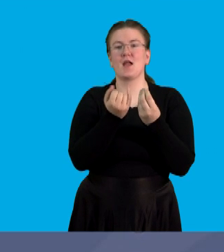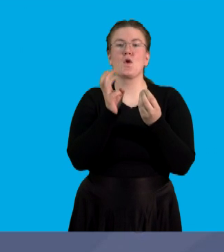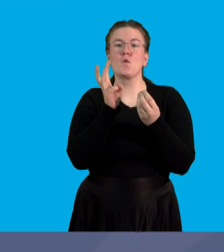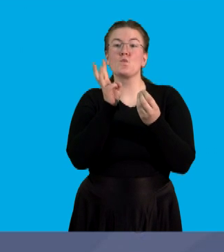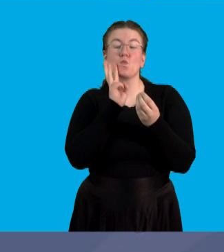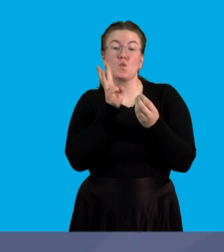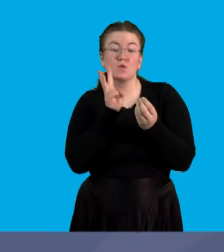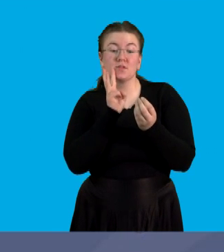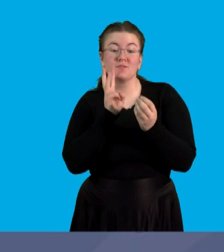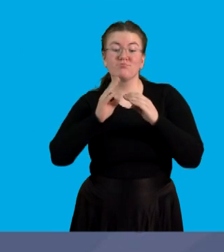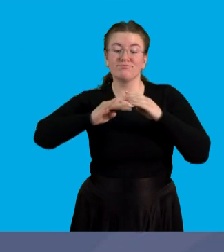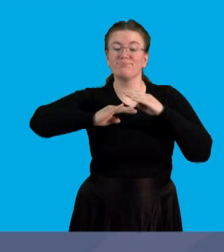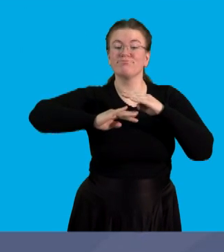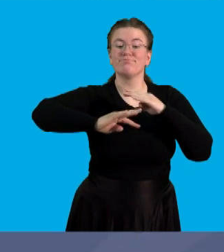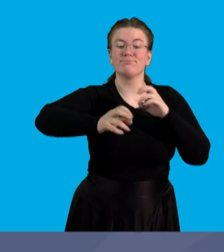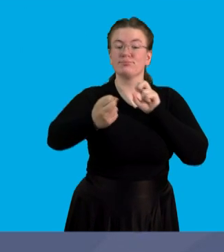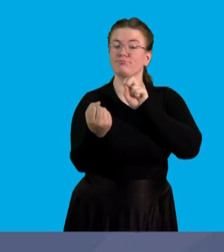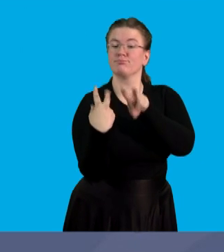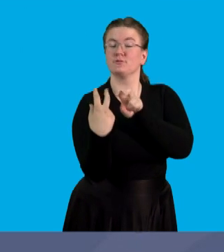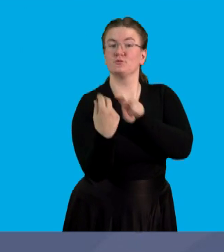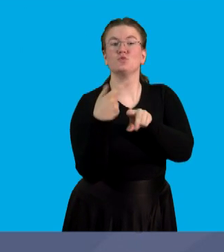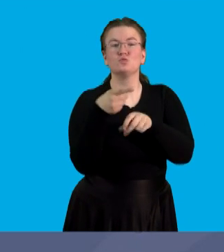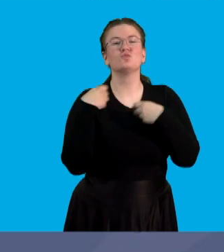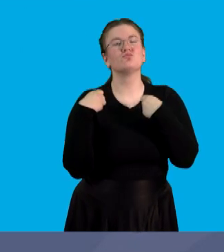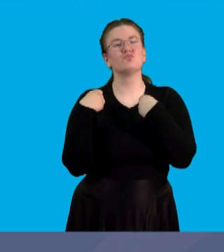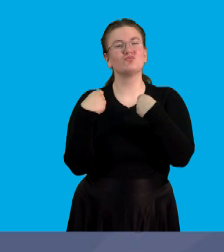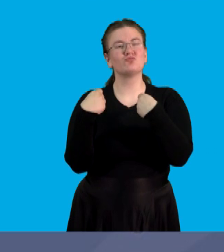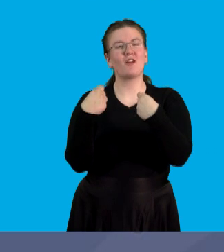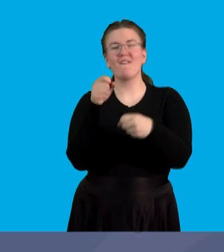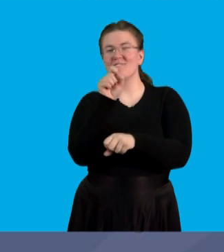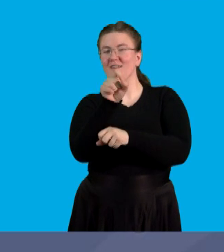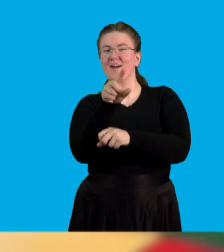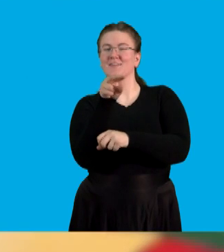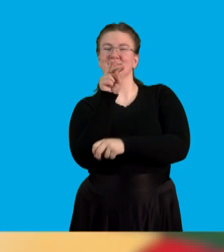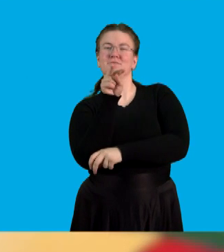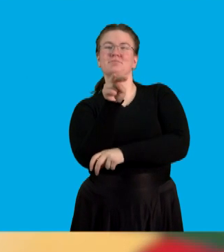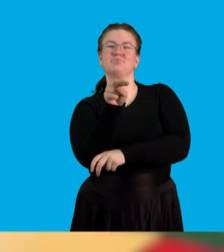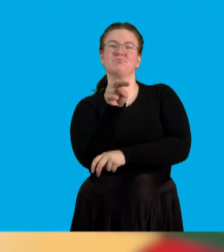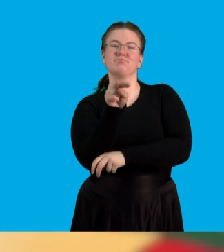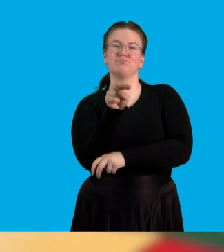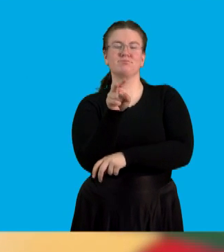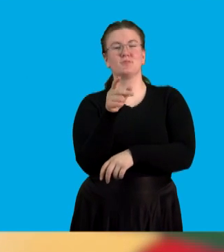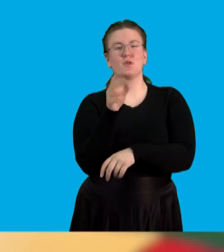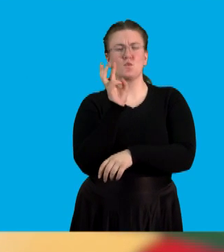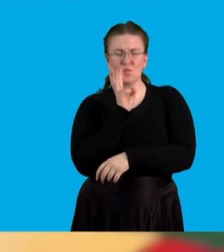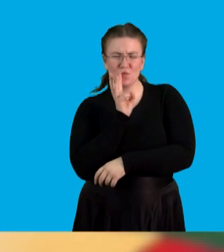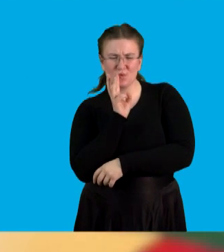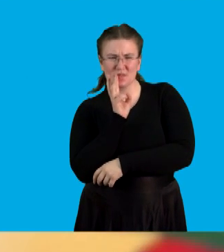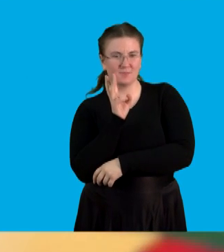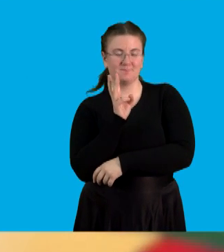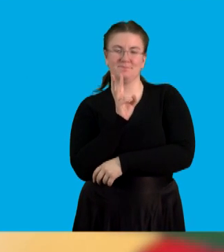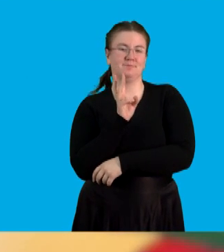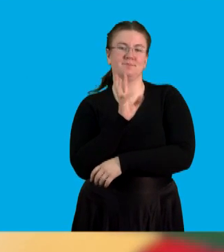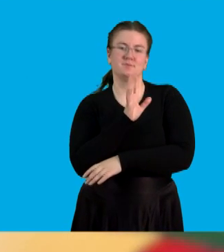freeways? Whenever you are in a car and driving on a hot freeway, on a distance you see that on the street there's